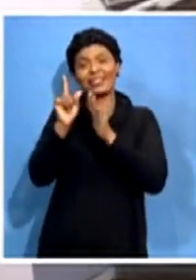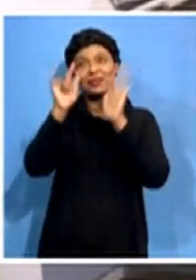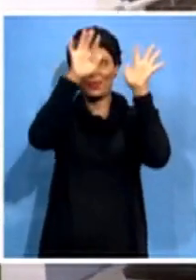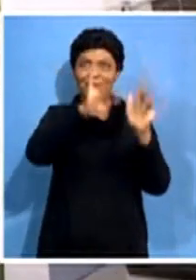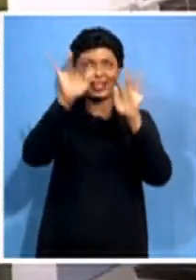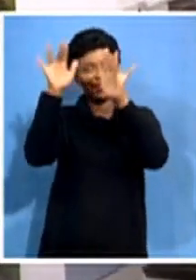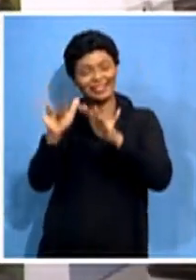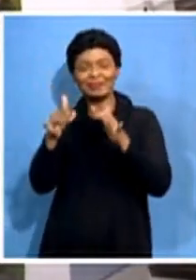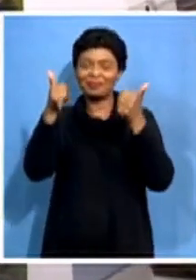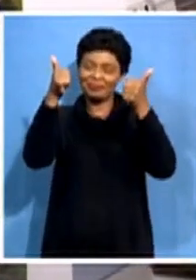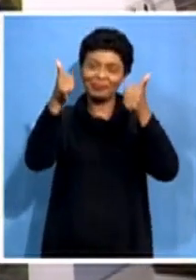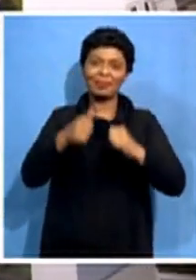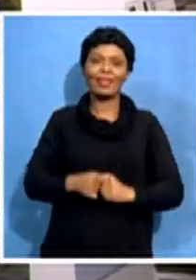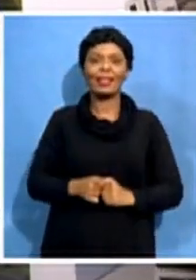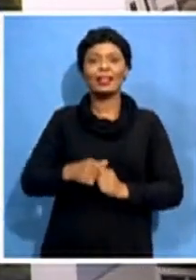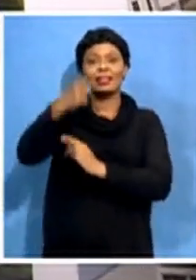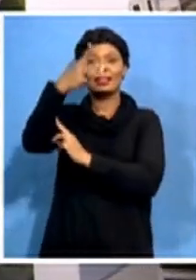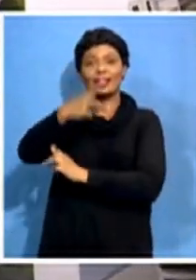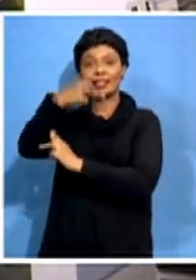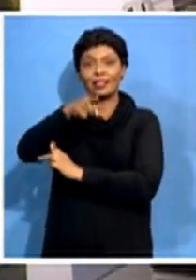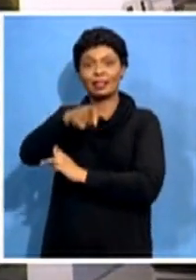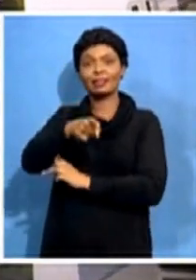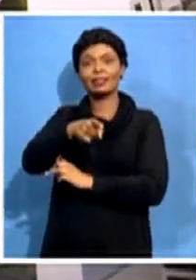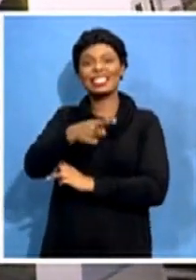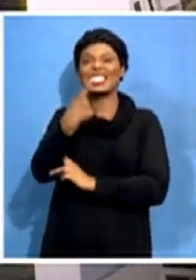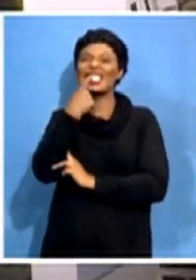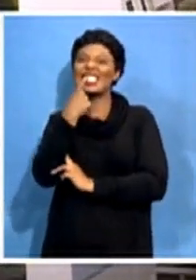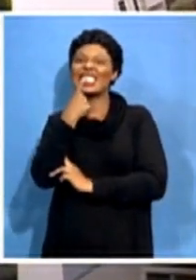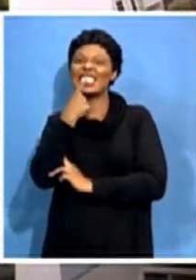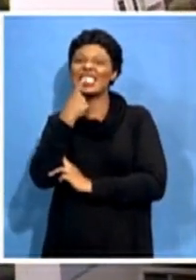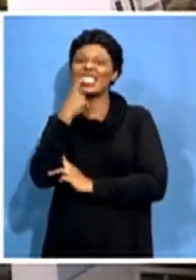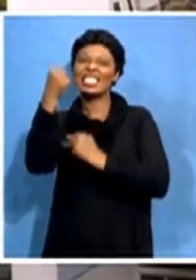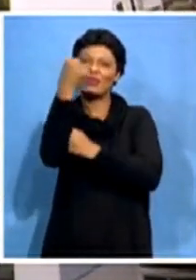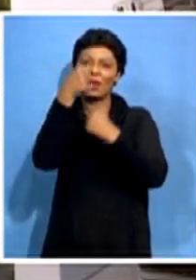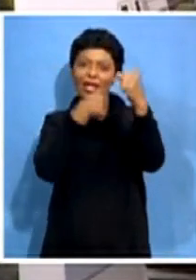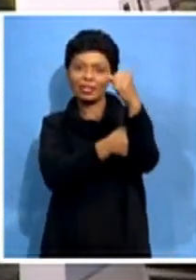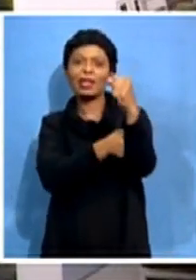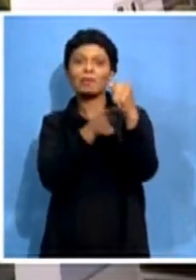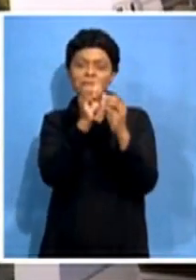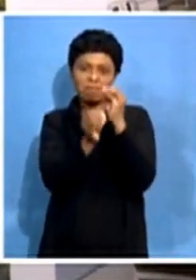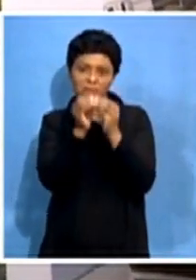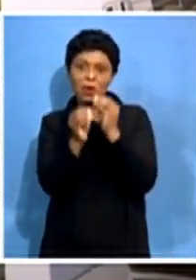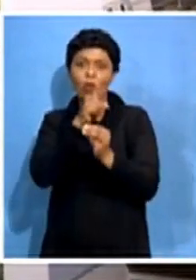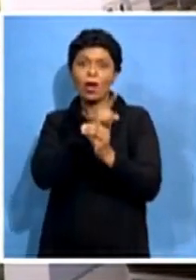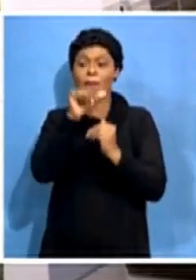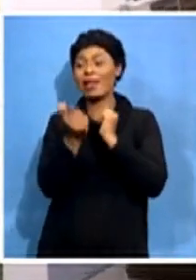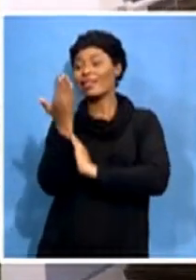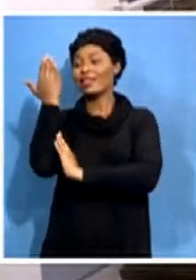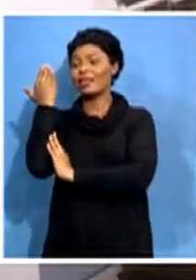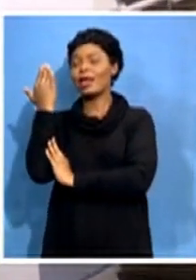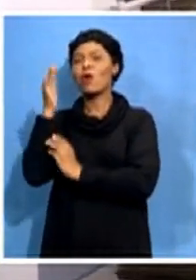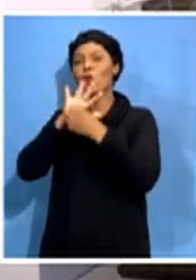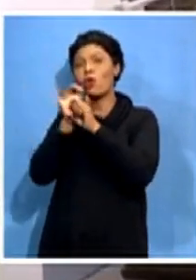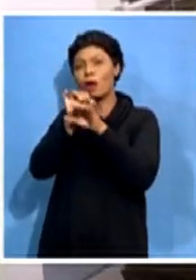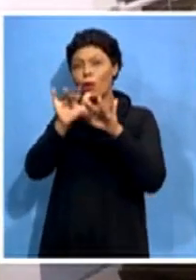supply of steel, structural steel, because in the last few months, due to COVID, we have had a shutdown of the smelters